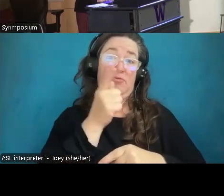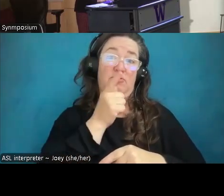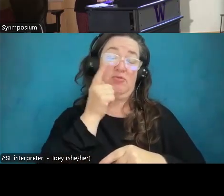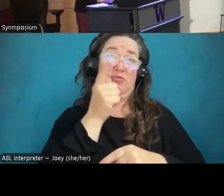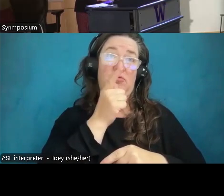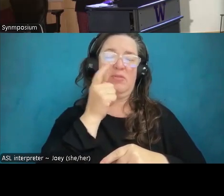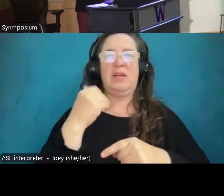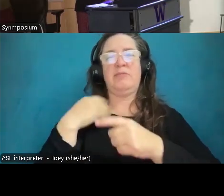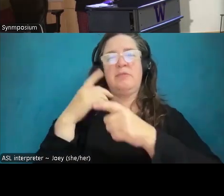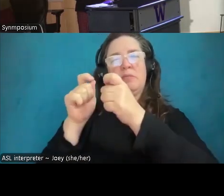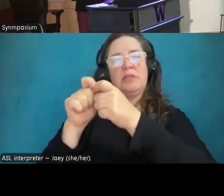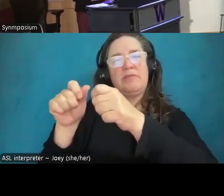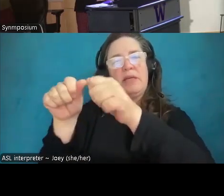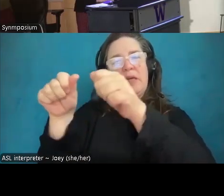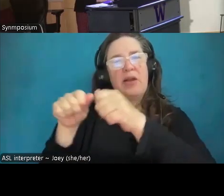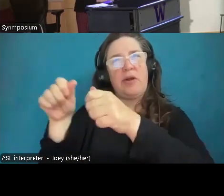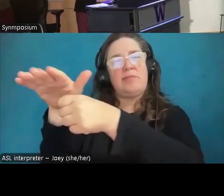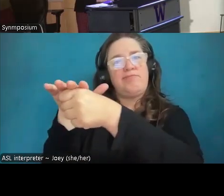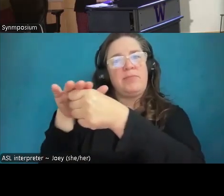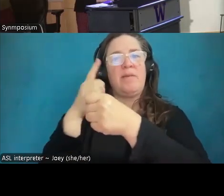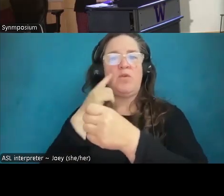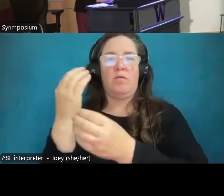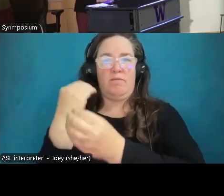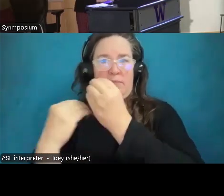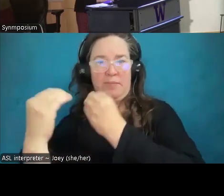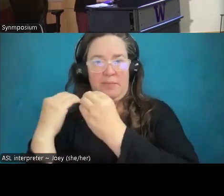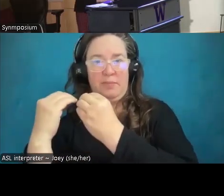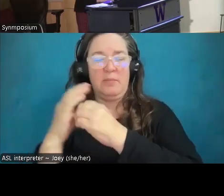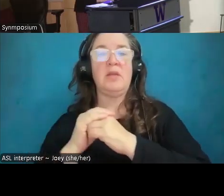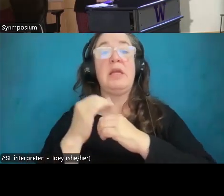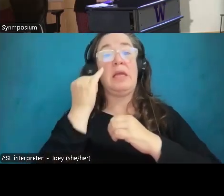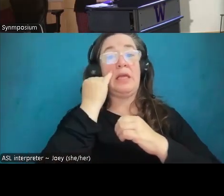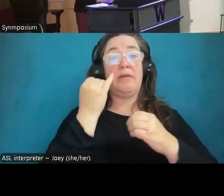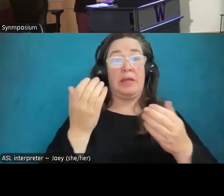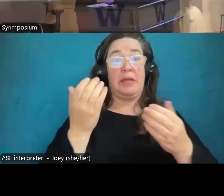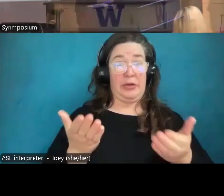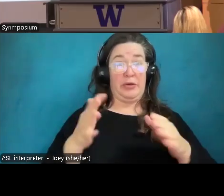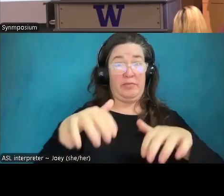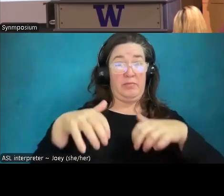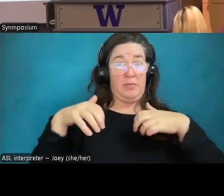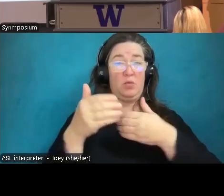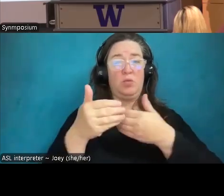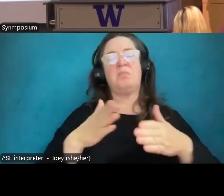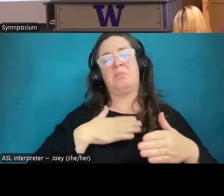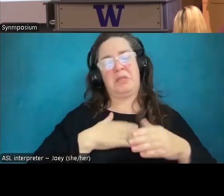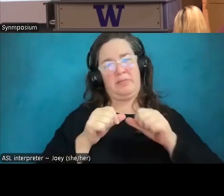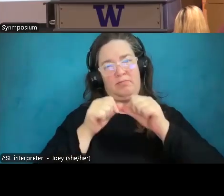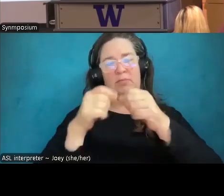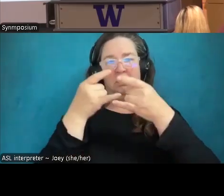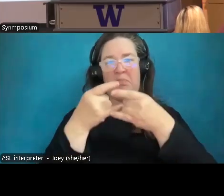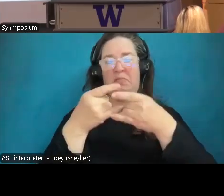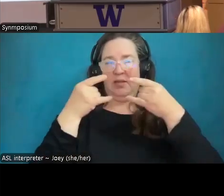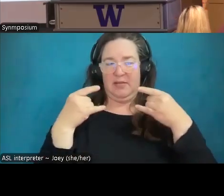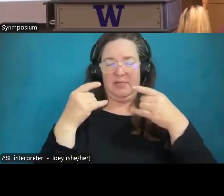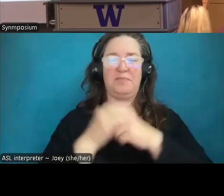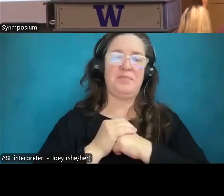otherwise please remain masked in this room for the duration of the event. And now it's my pleasure to introduce our keynote speaker,